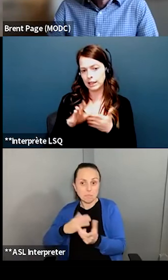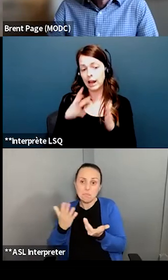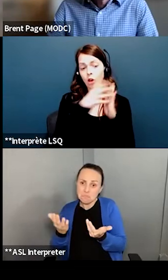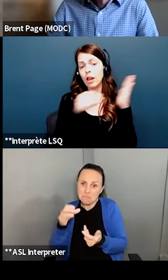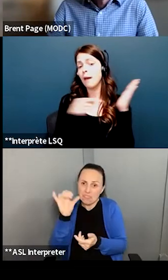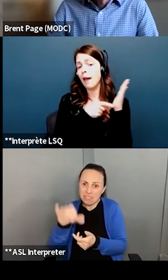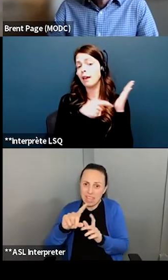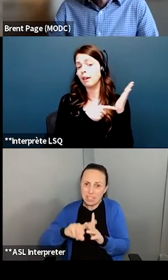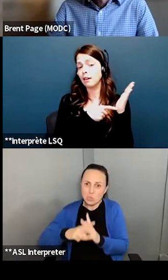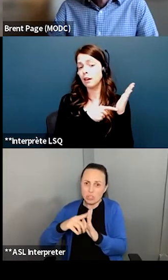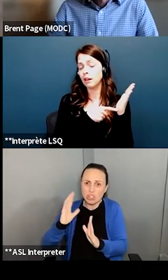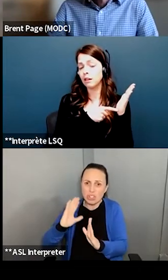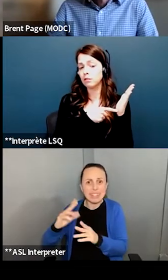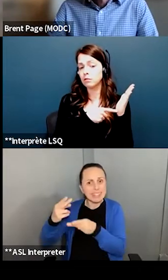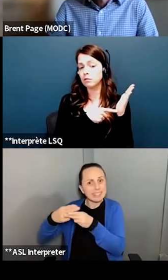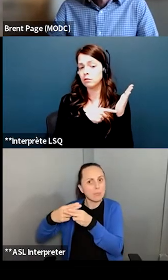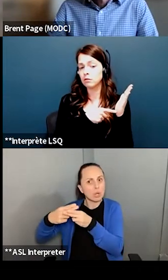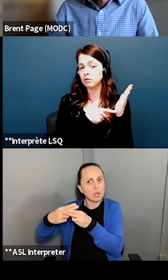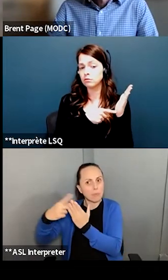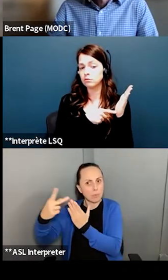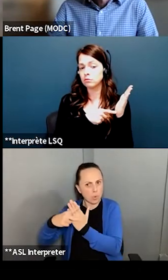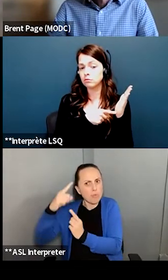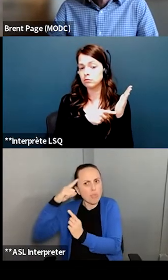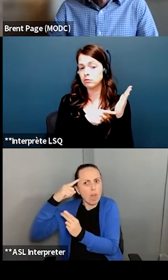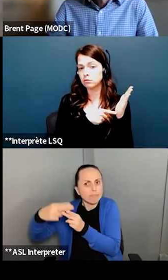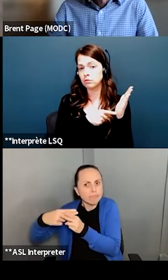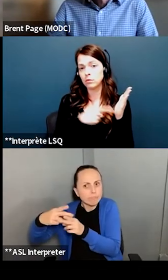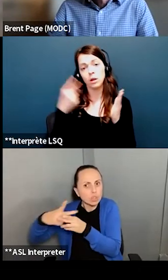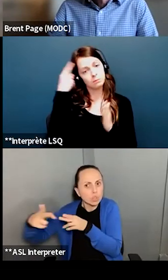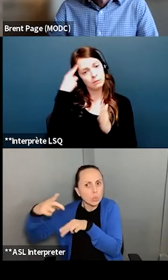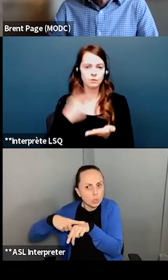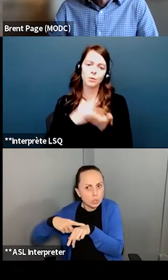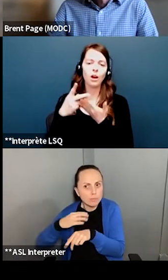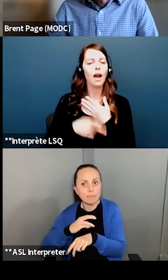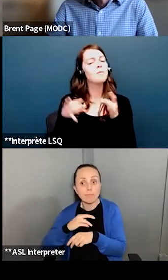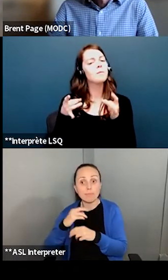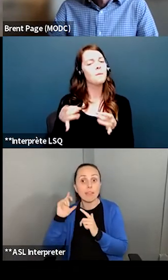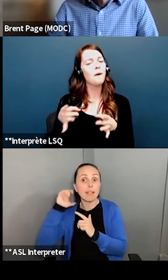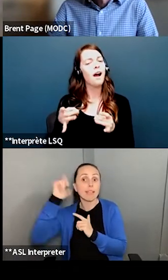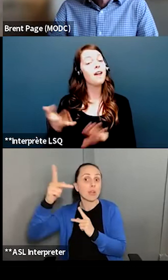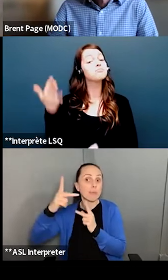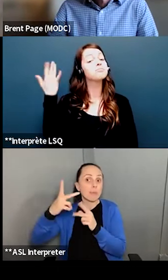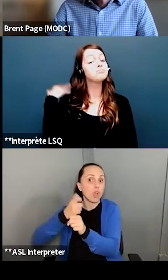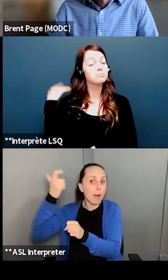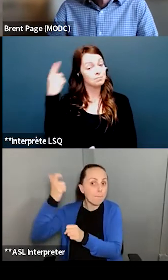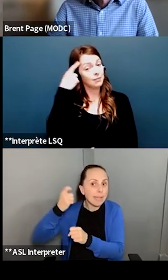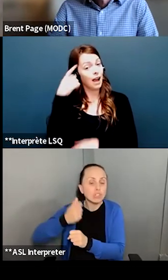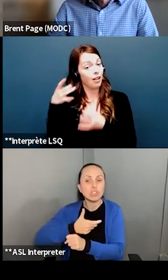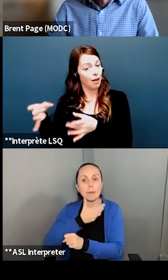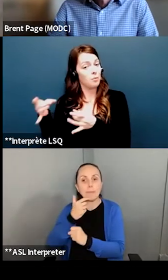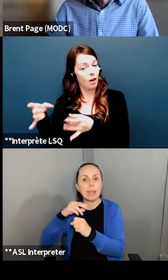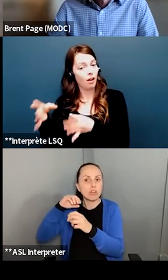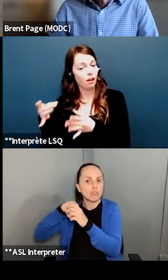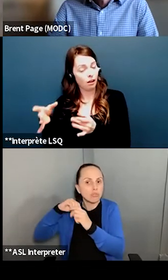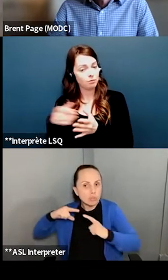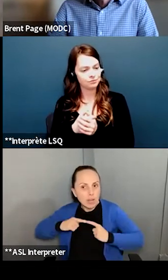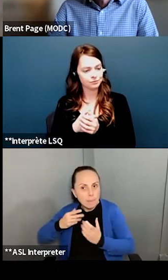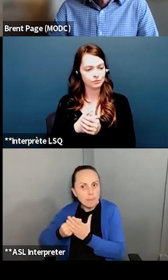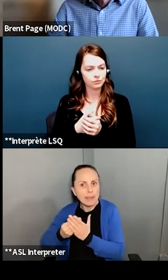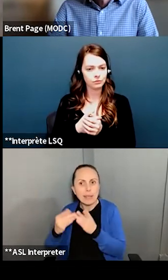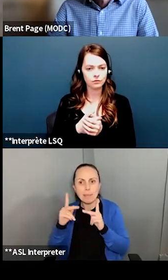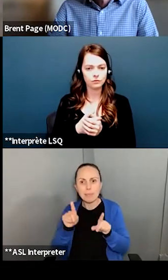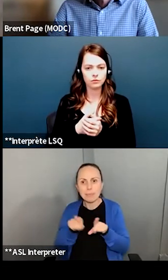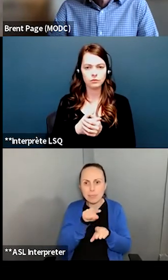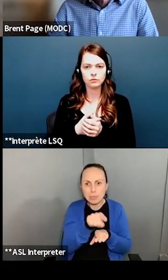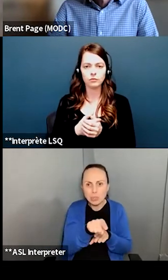that was originally thought to be a temporary program because it wouldn't be needed as people got pensions and better retirement saving, and people like you, Michelle